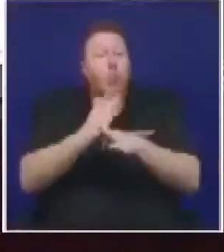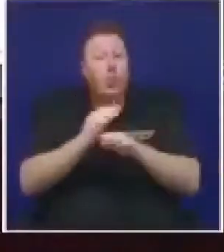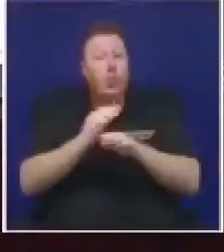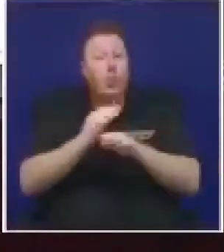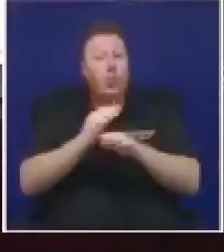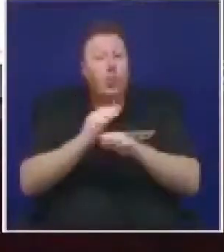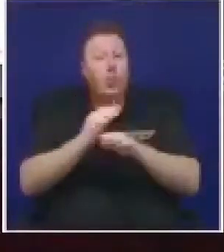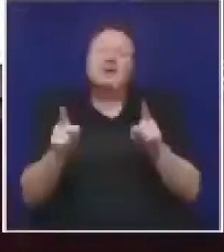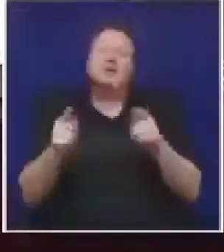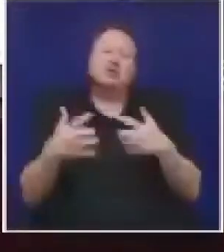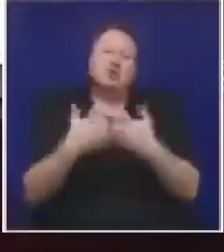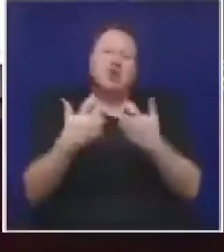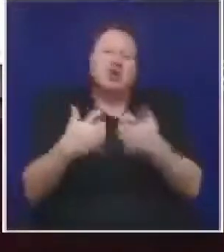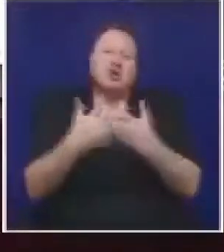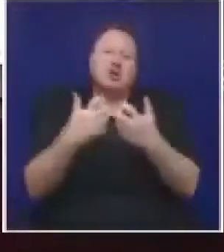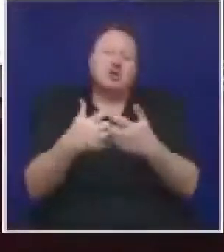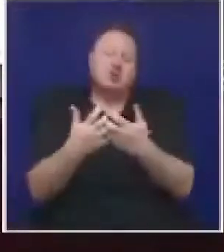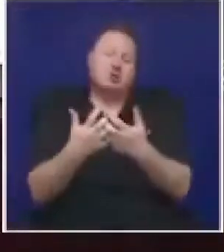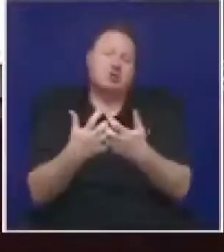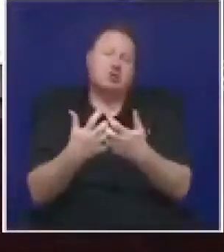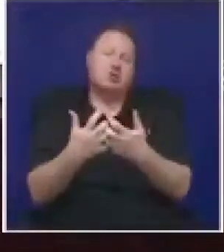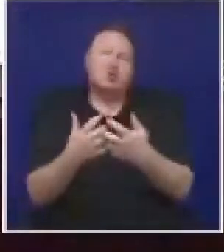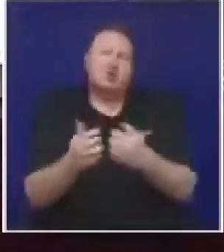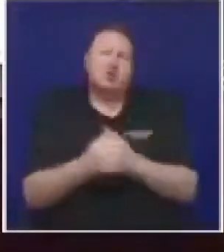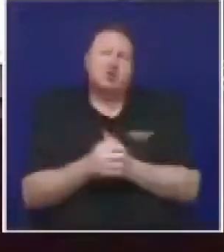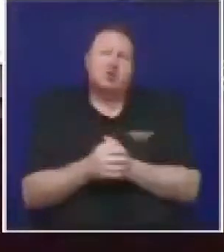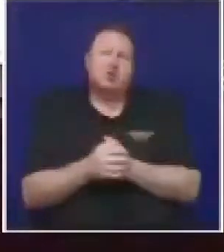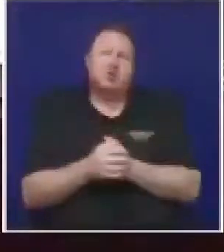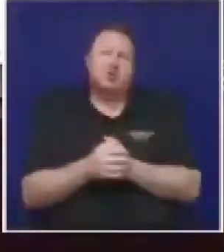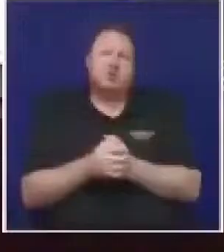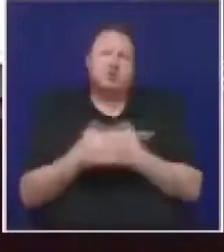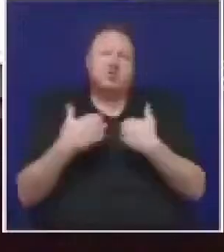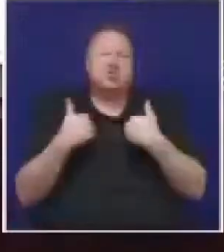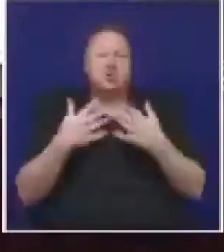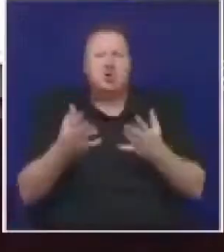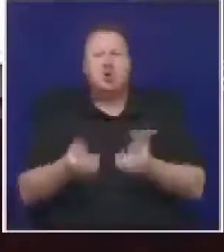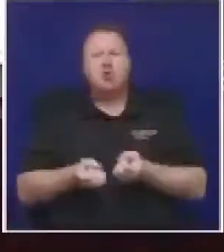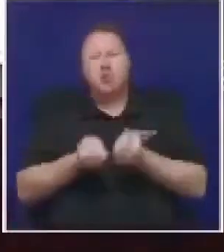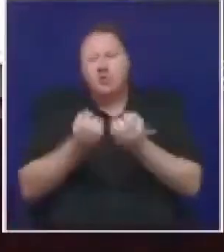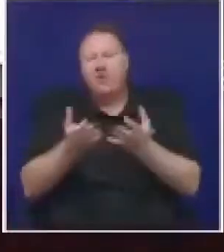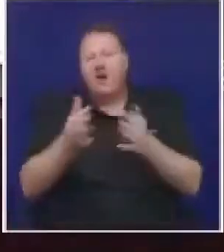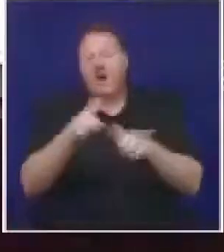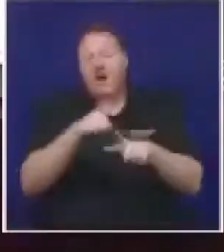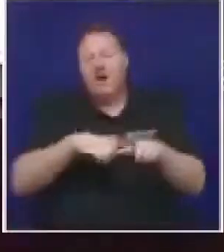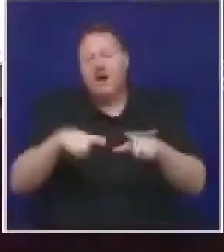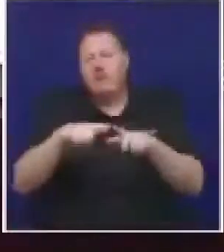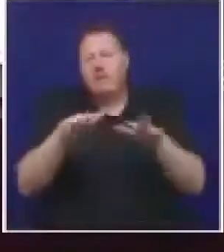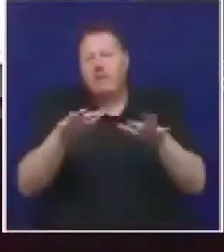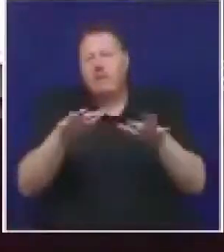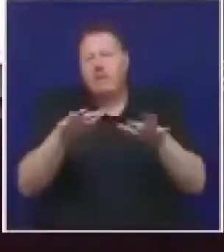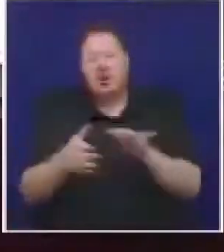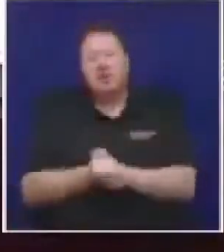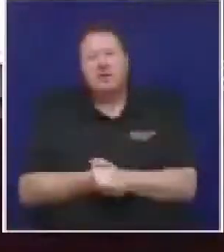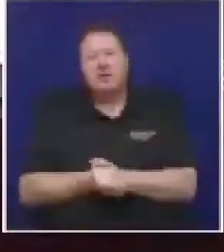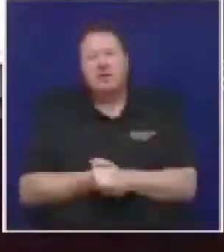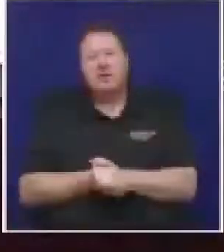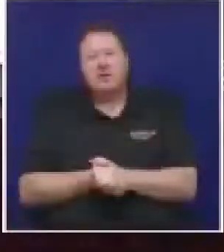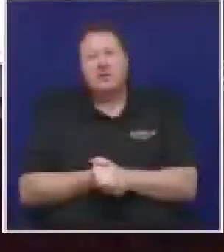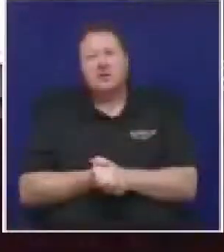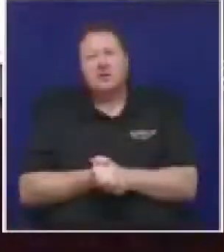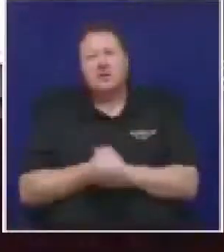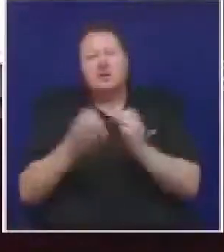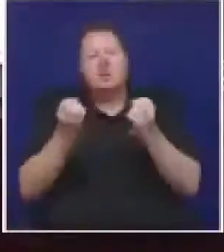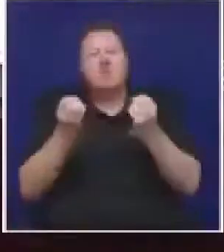there are challenges when you begin to provide land to people, and most of